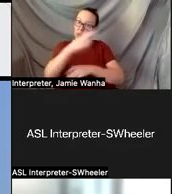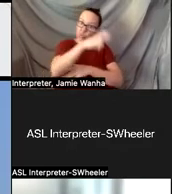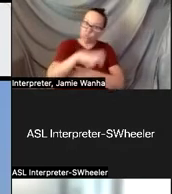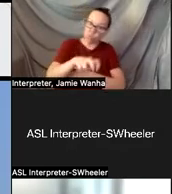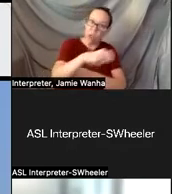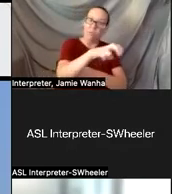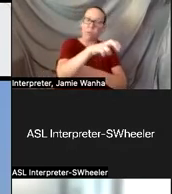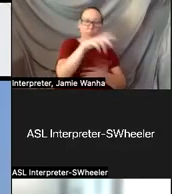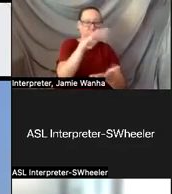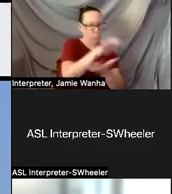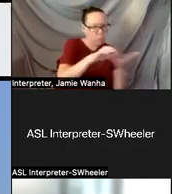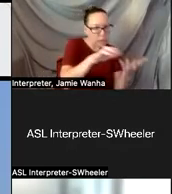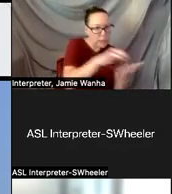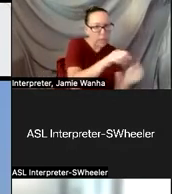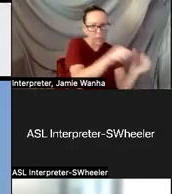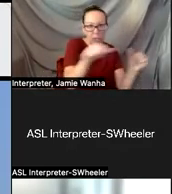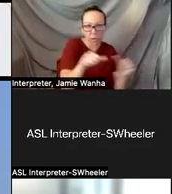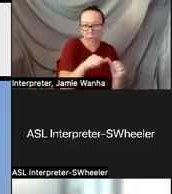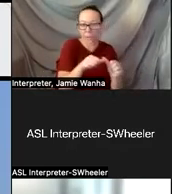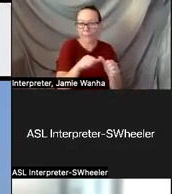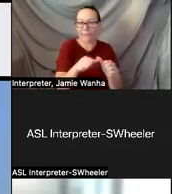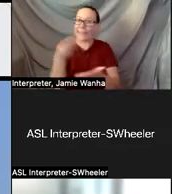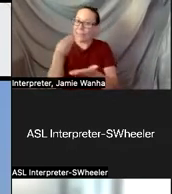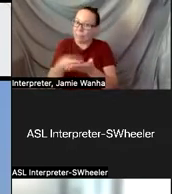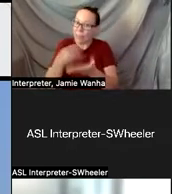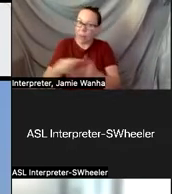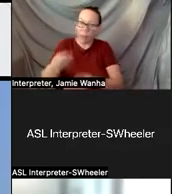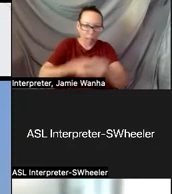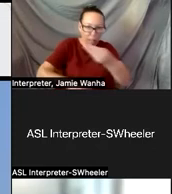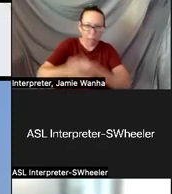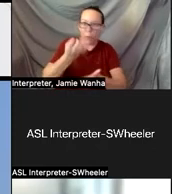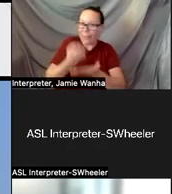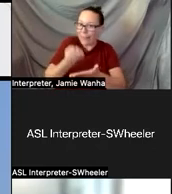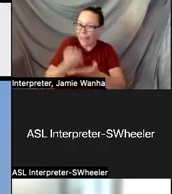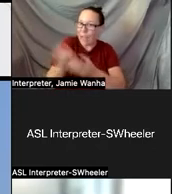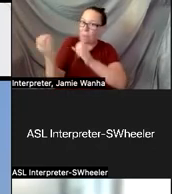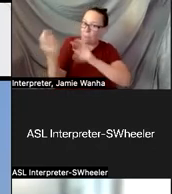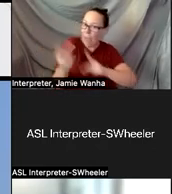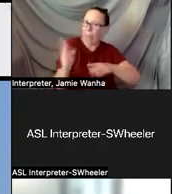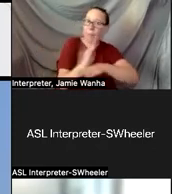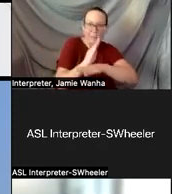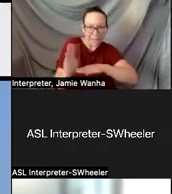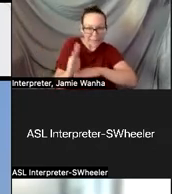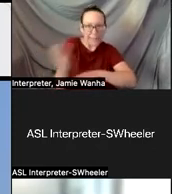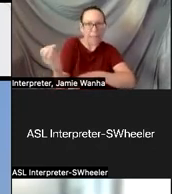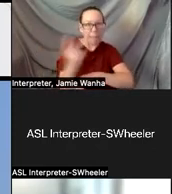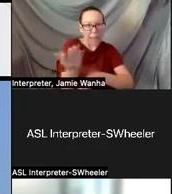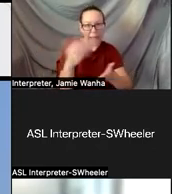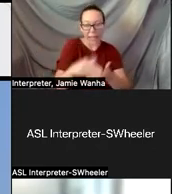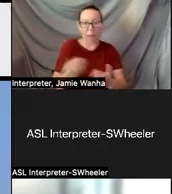flow, trying to get the economy back running again. A lot of people will say want to